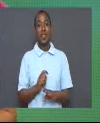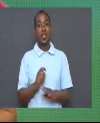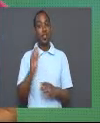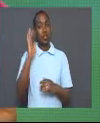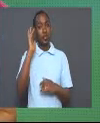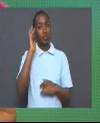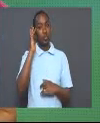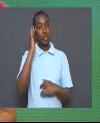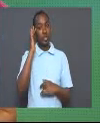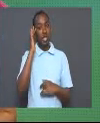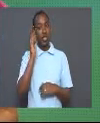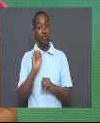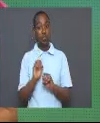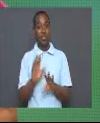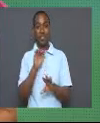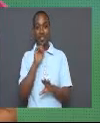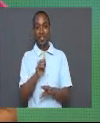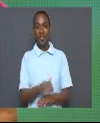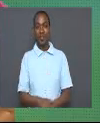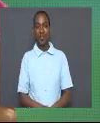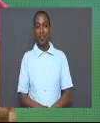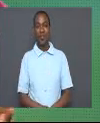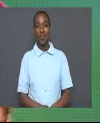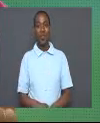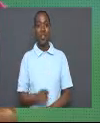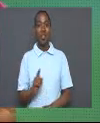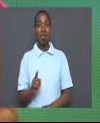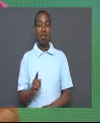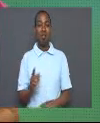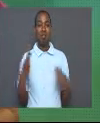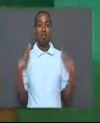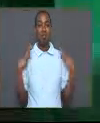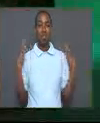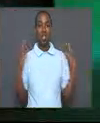do not spread and that you will stay healthy.